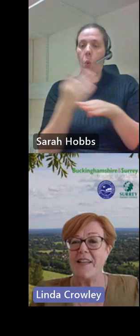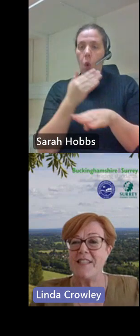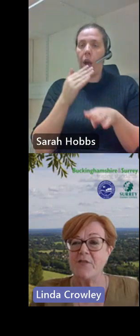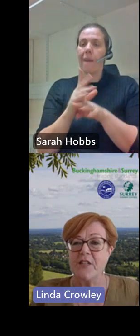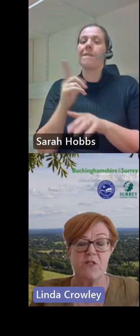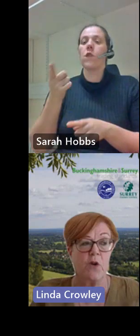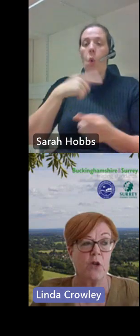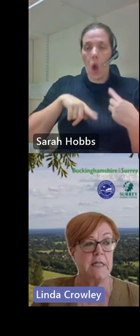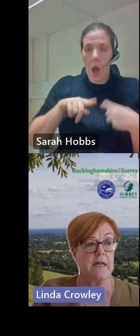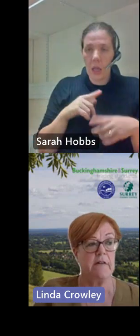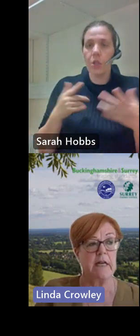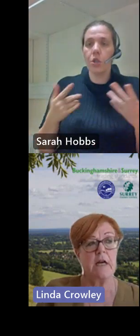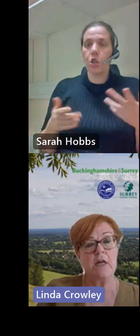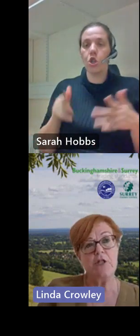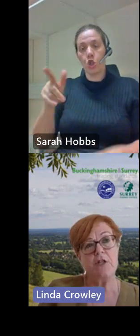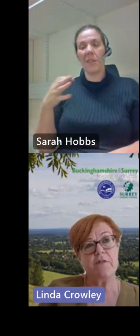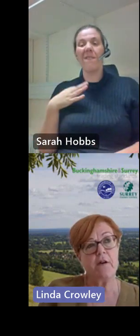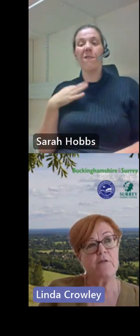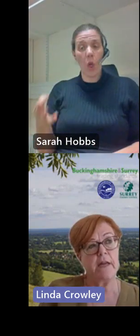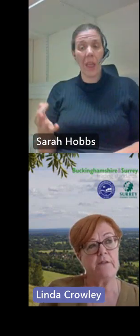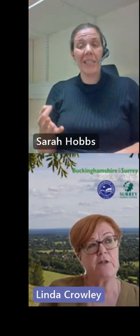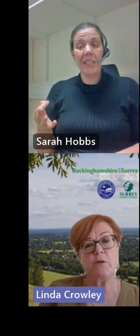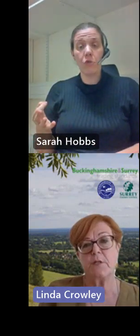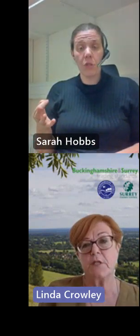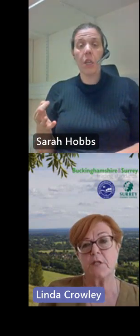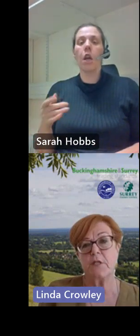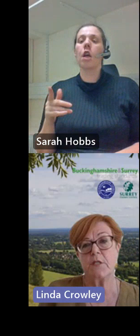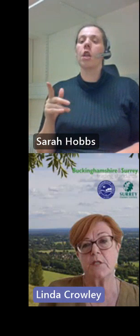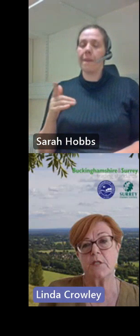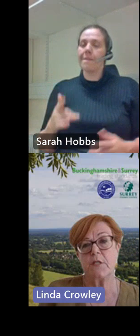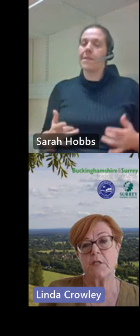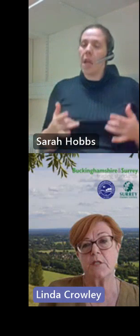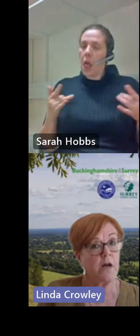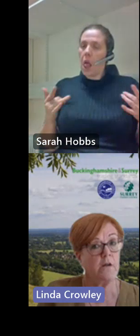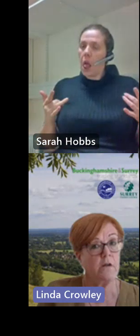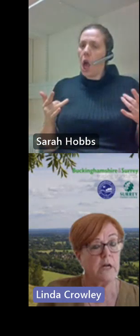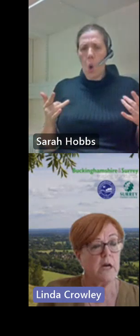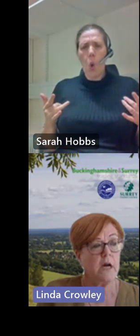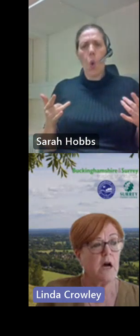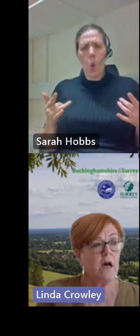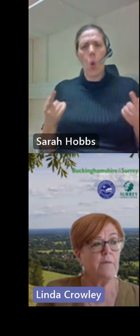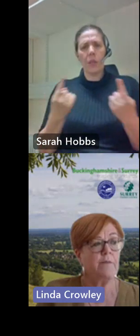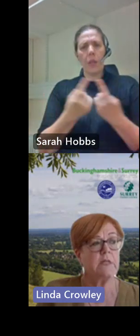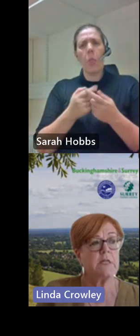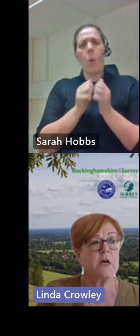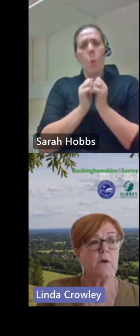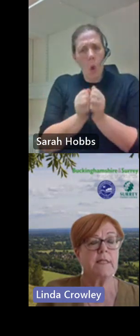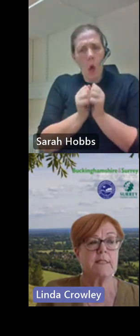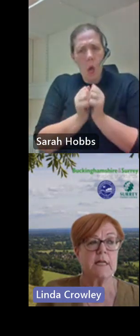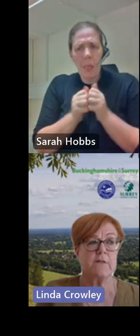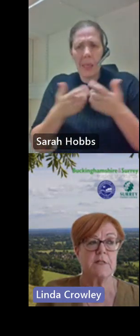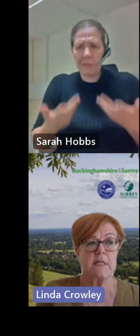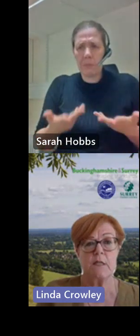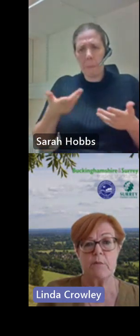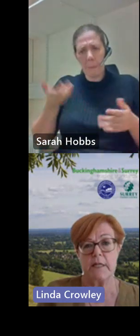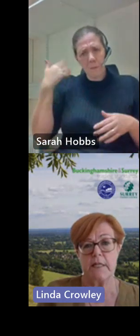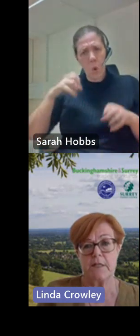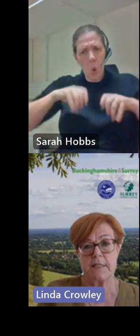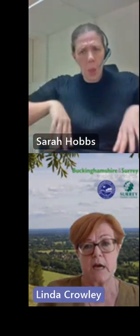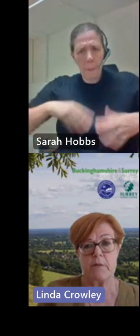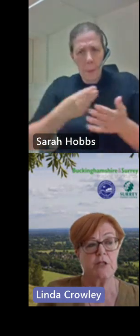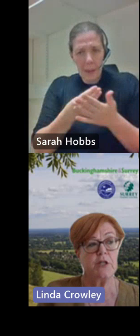So effectively, she's volunteering. She felt then that she was doing something worthwhile. So instead of